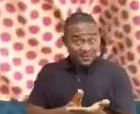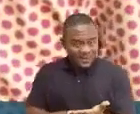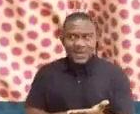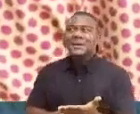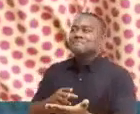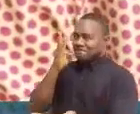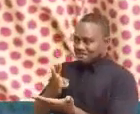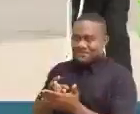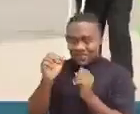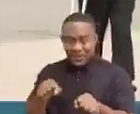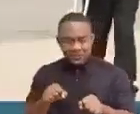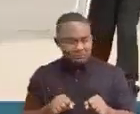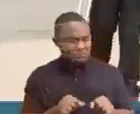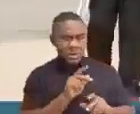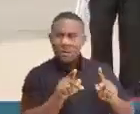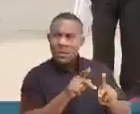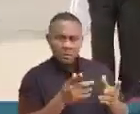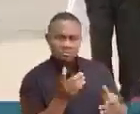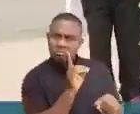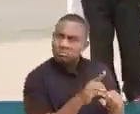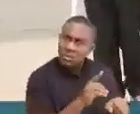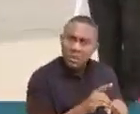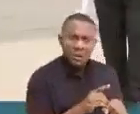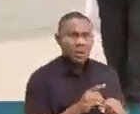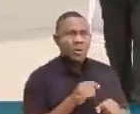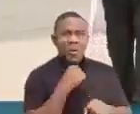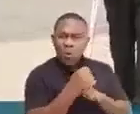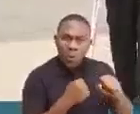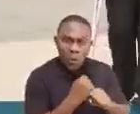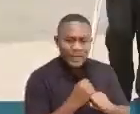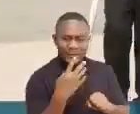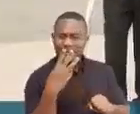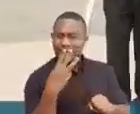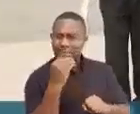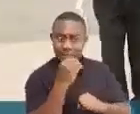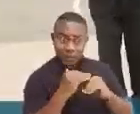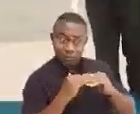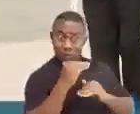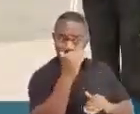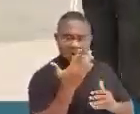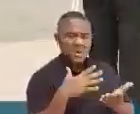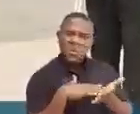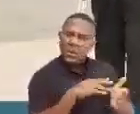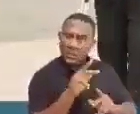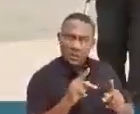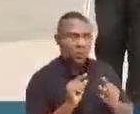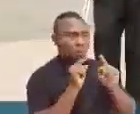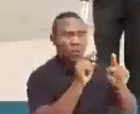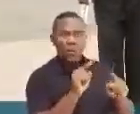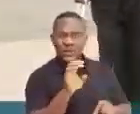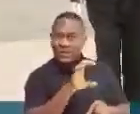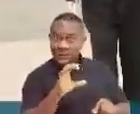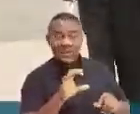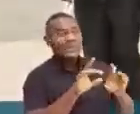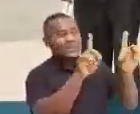registration center. There will be special registration arrangements for persons with disability, older adults above 60 years, and vulnerable persons to register